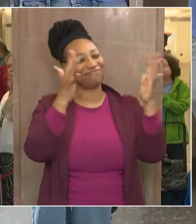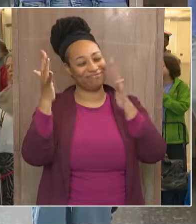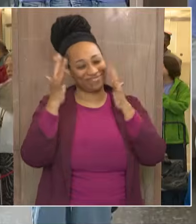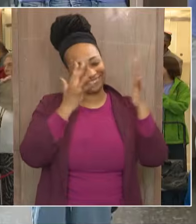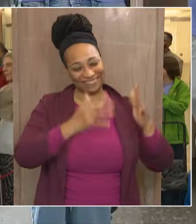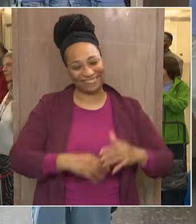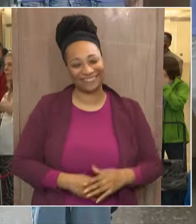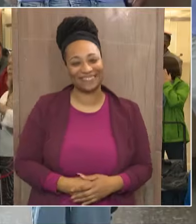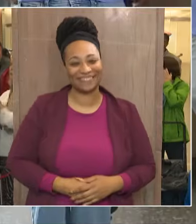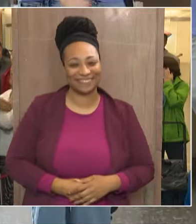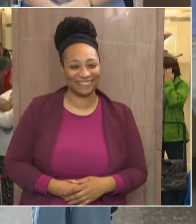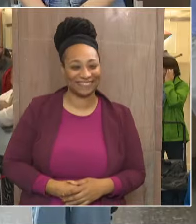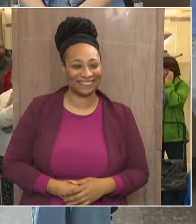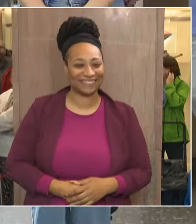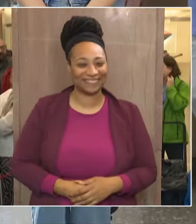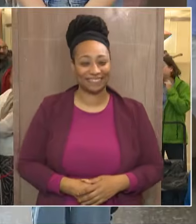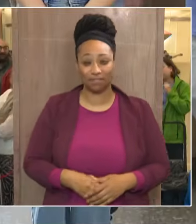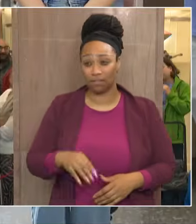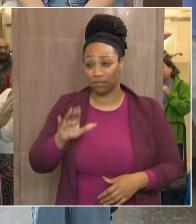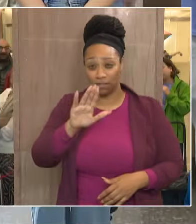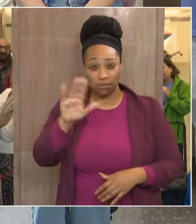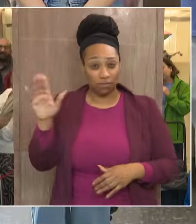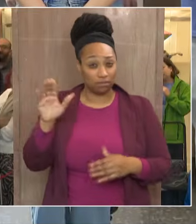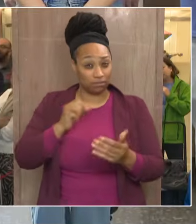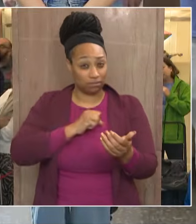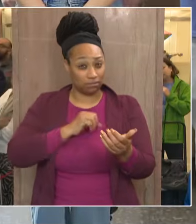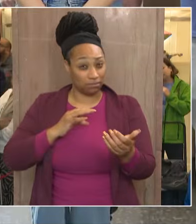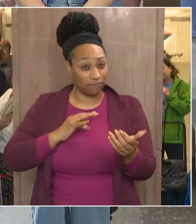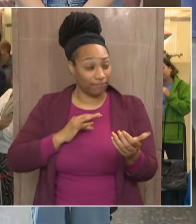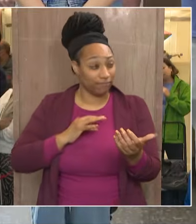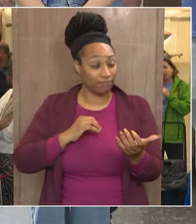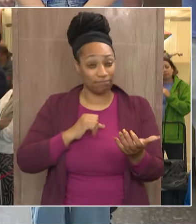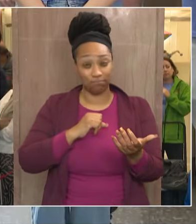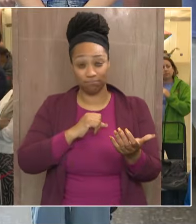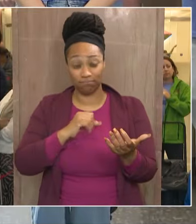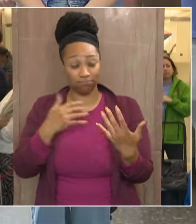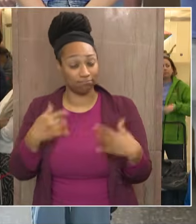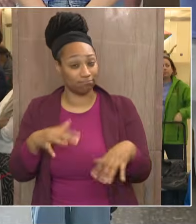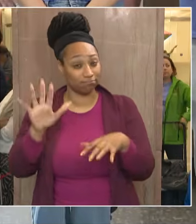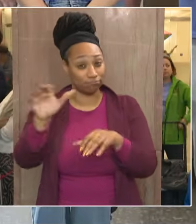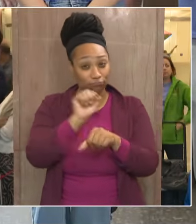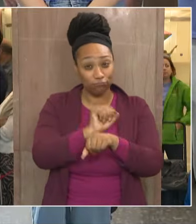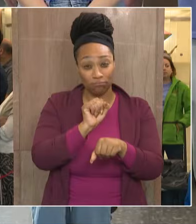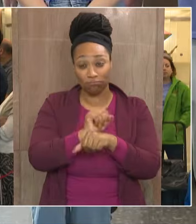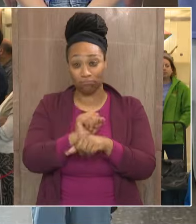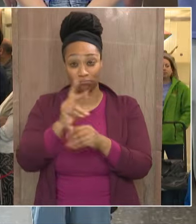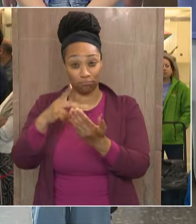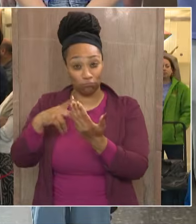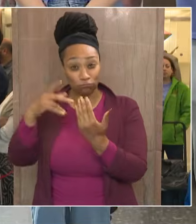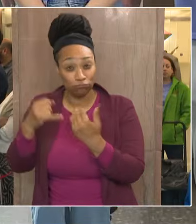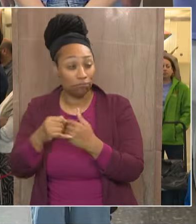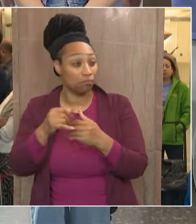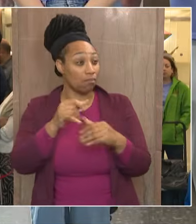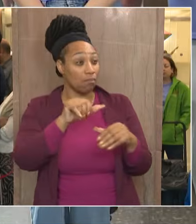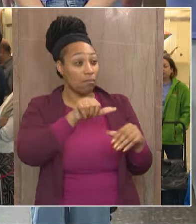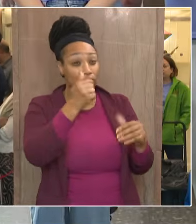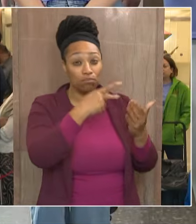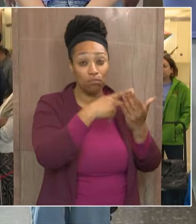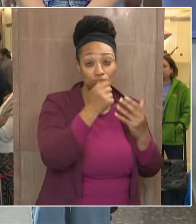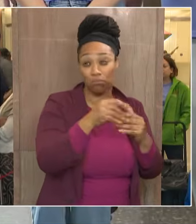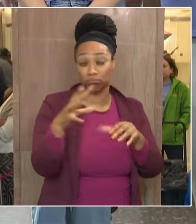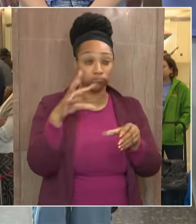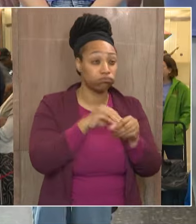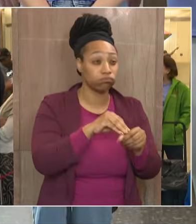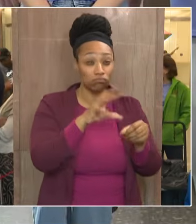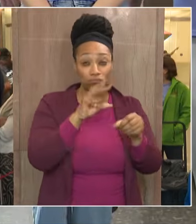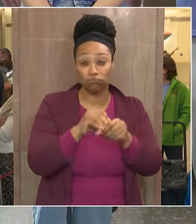So not only their work on this really important and catalytic project, but also work that we're doing in the Chinatown